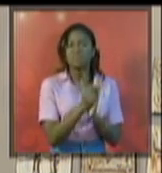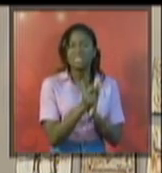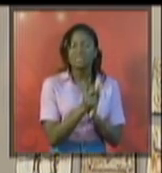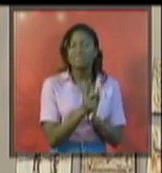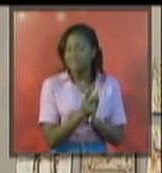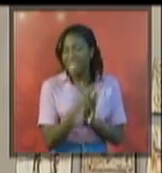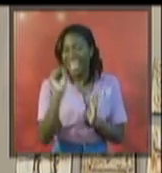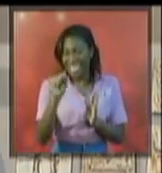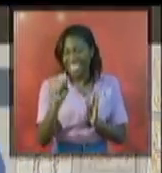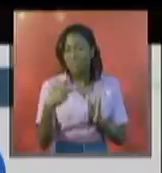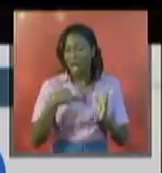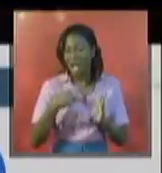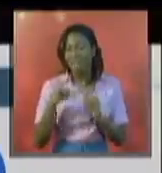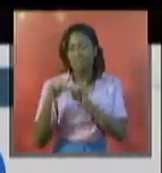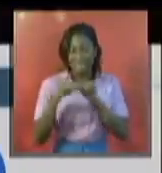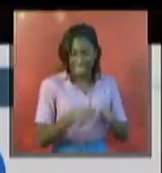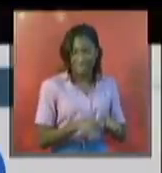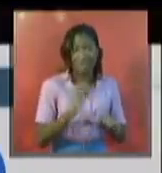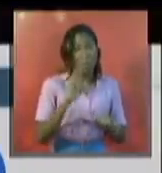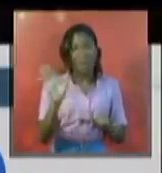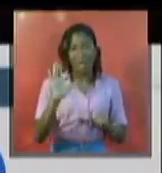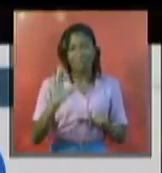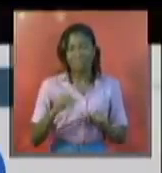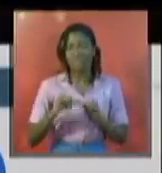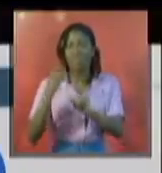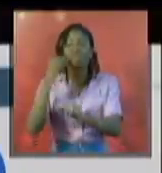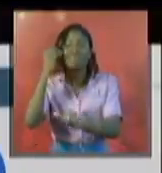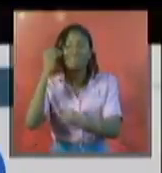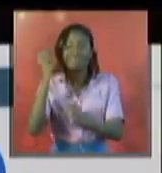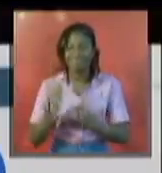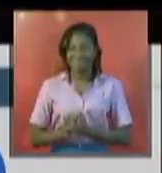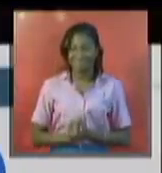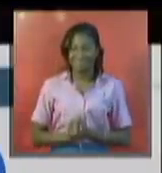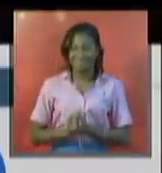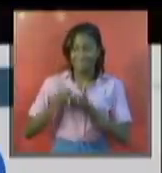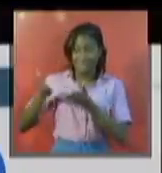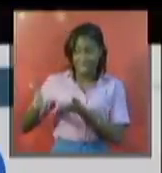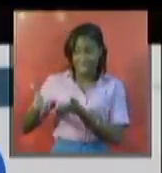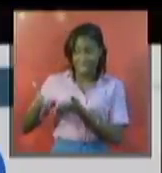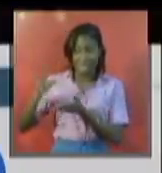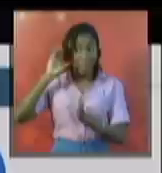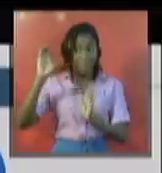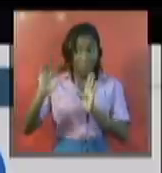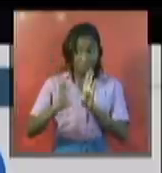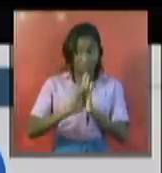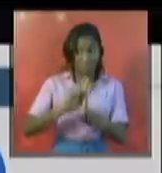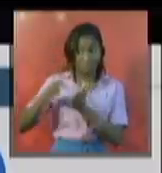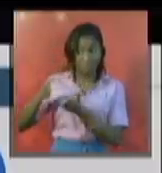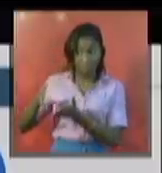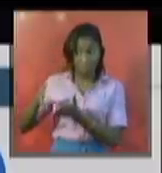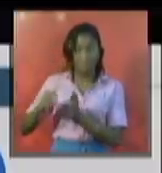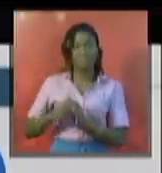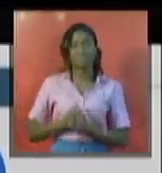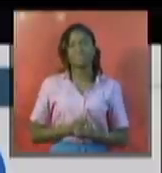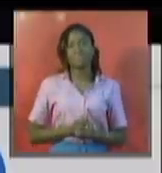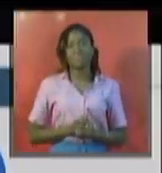to the second slide, please. Now, across the last 48 hours, CARFA validated